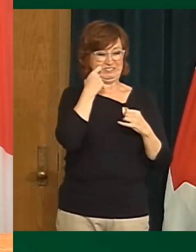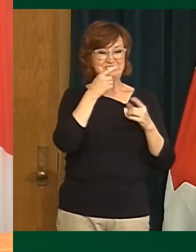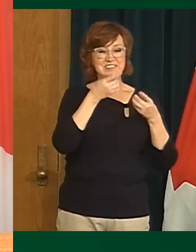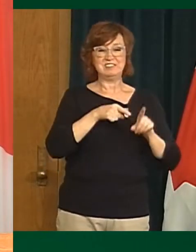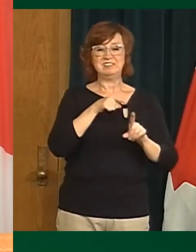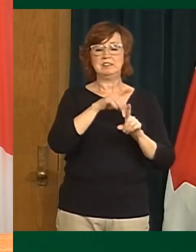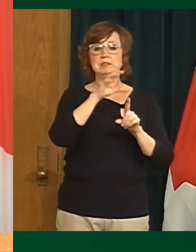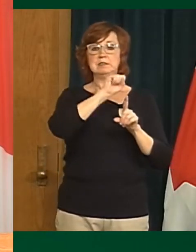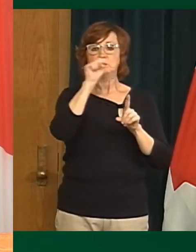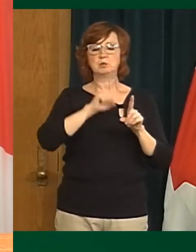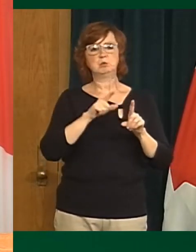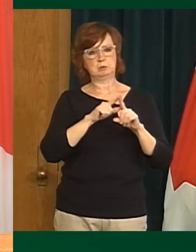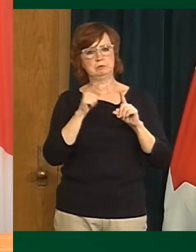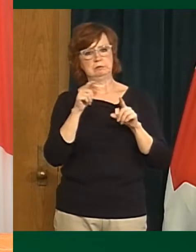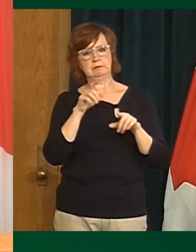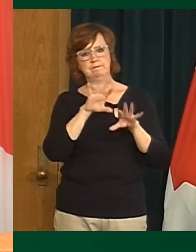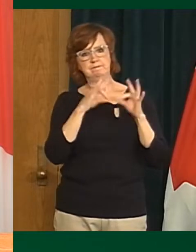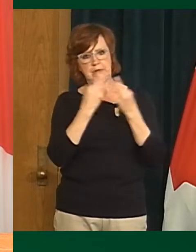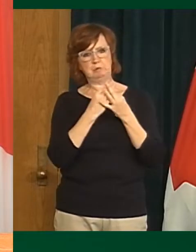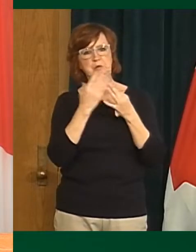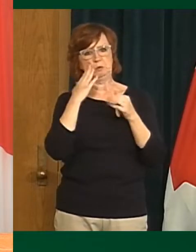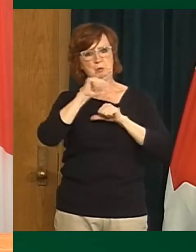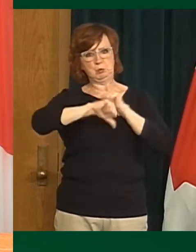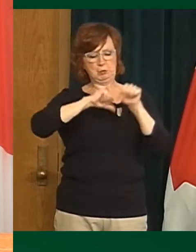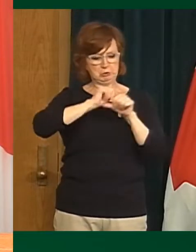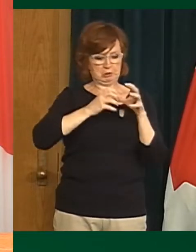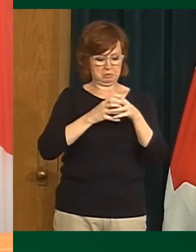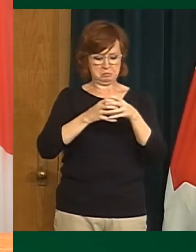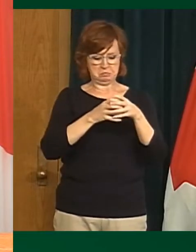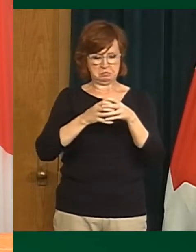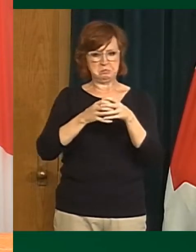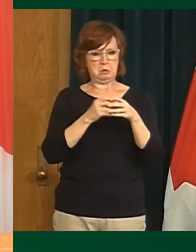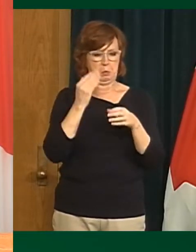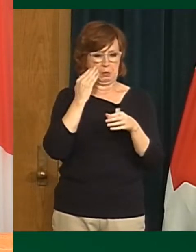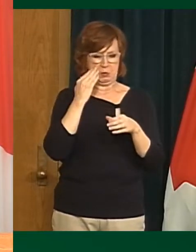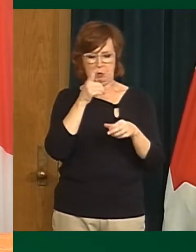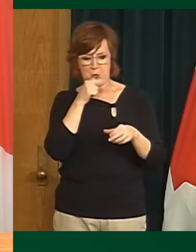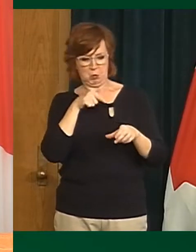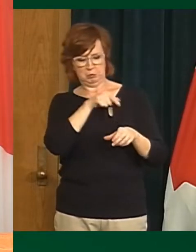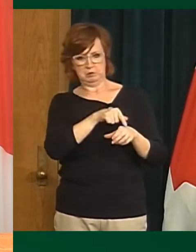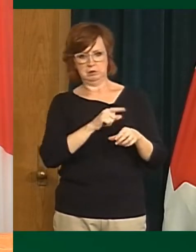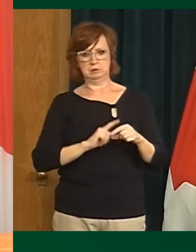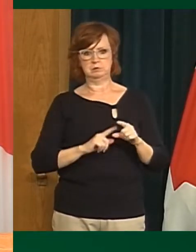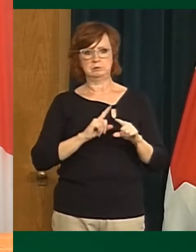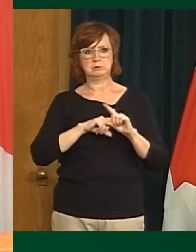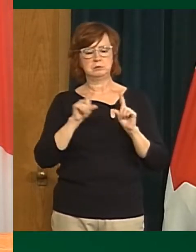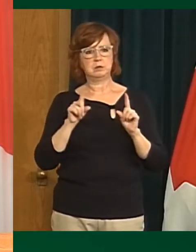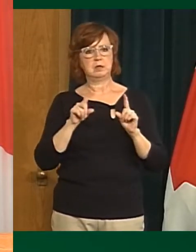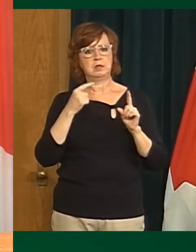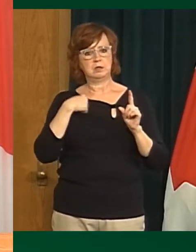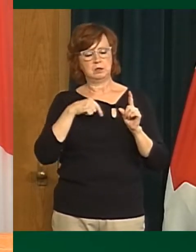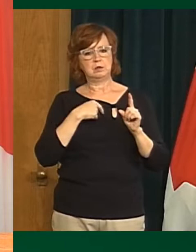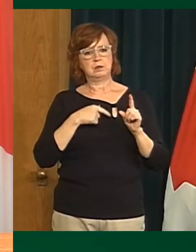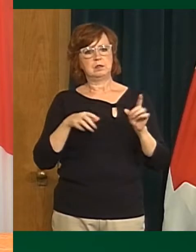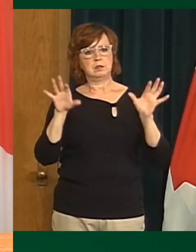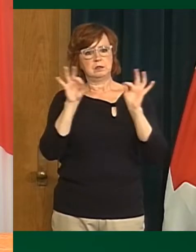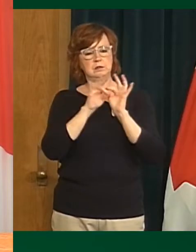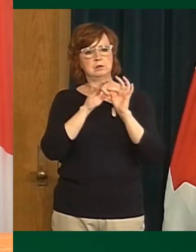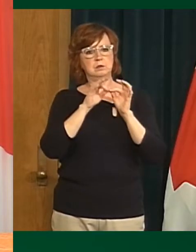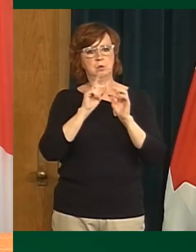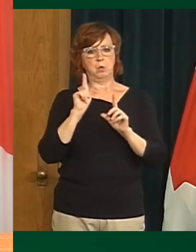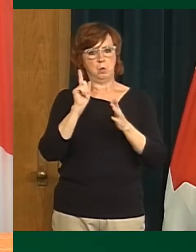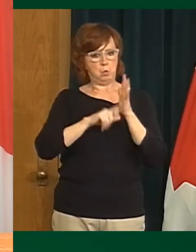or even when we see individual cases, as we learn about what were the exposure settings, we will continue to provide that